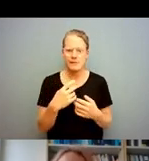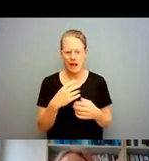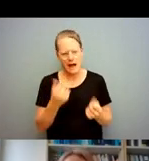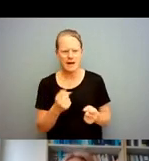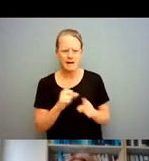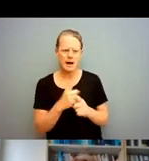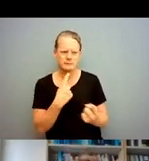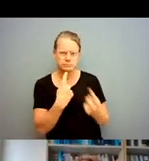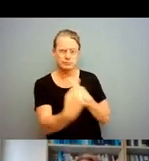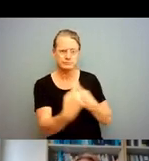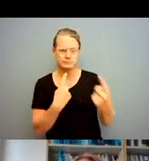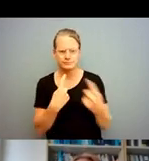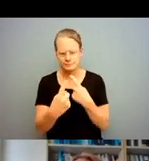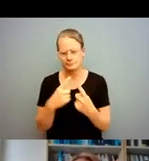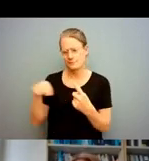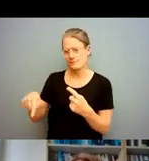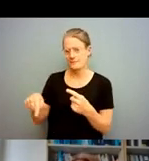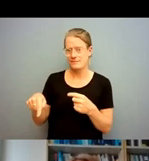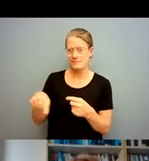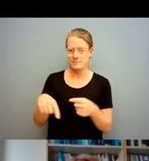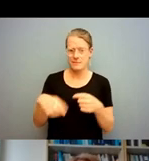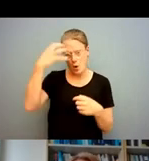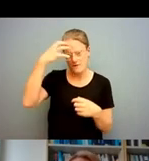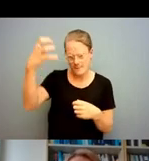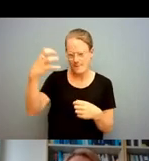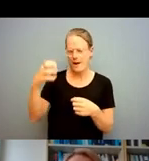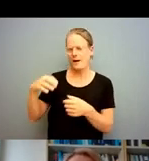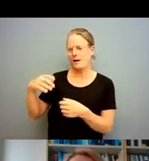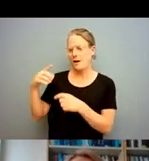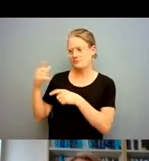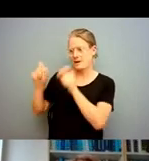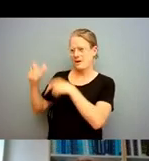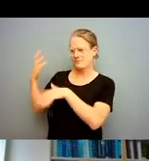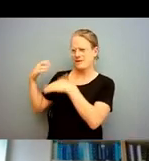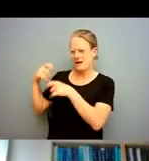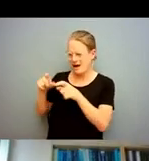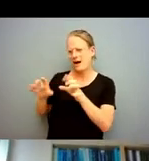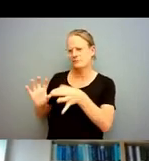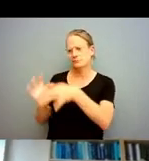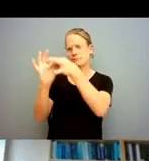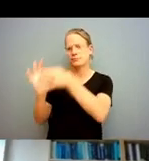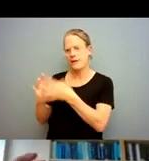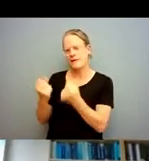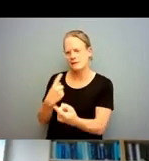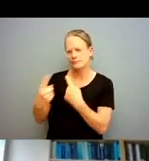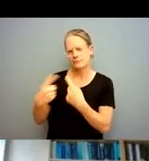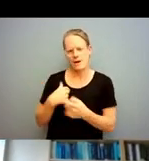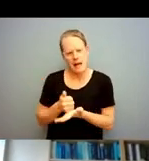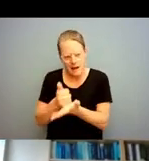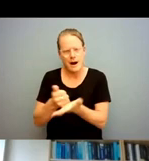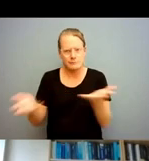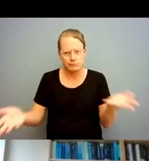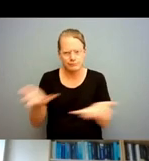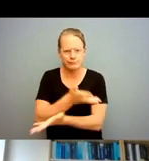and states when implementing the rights in the declaration. The